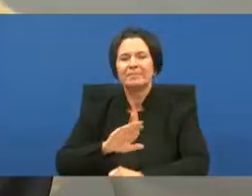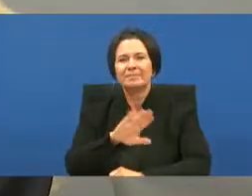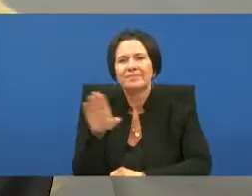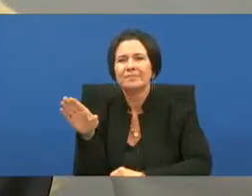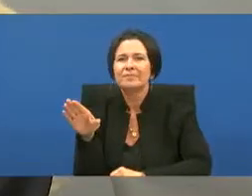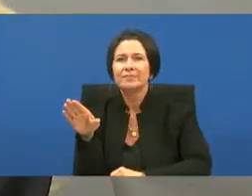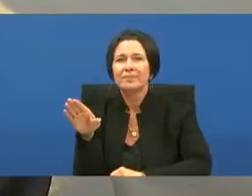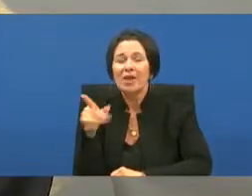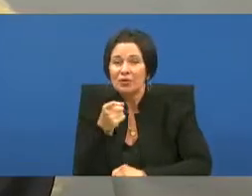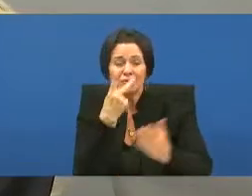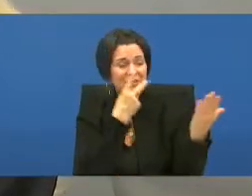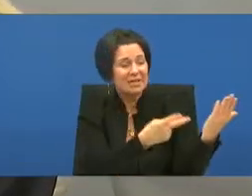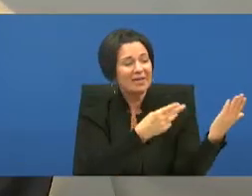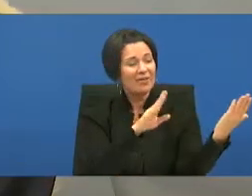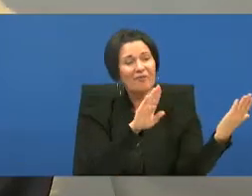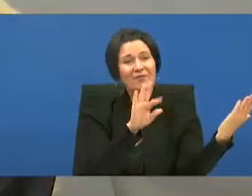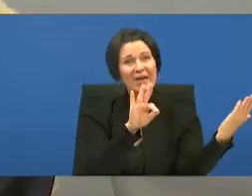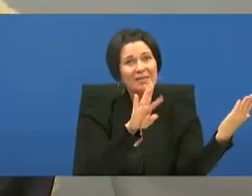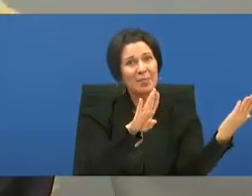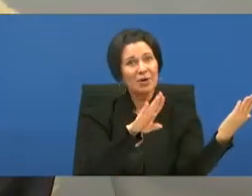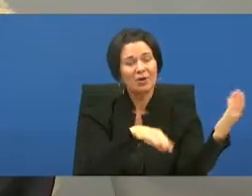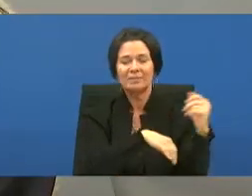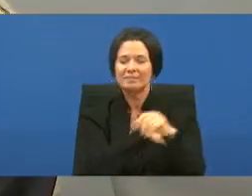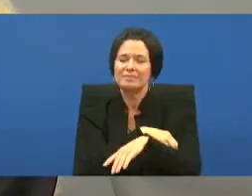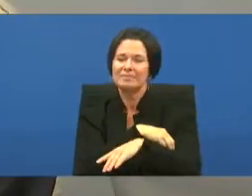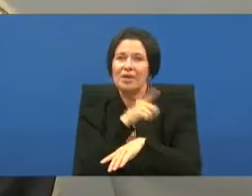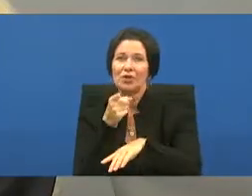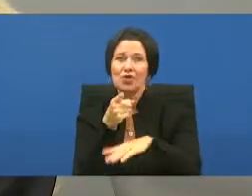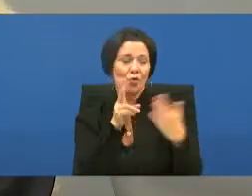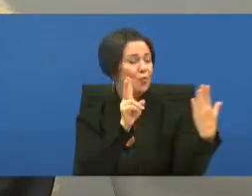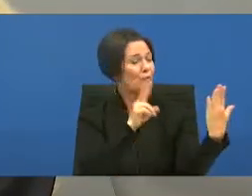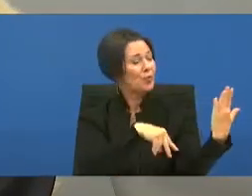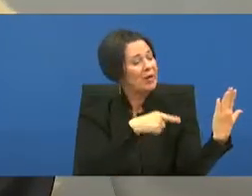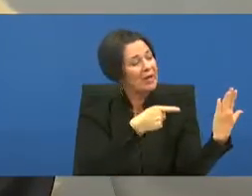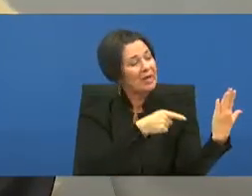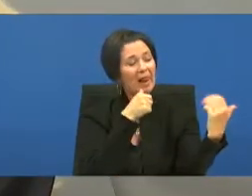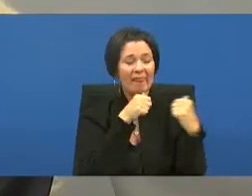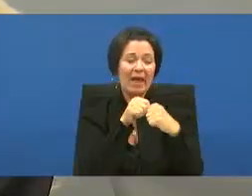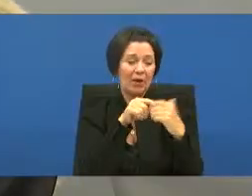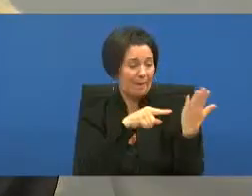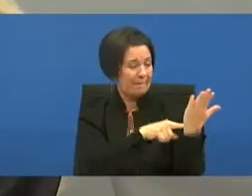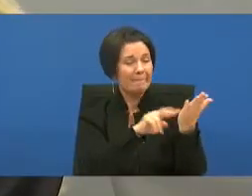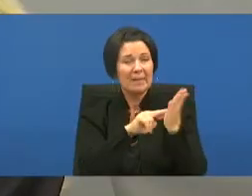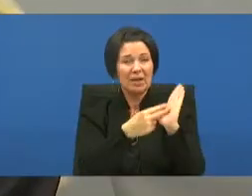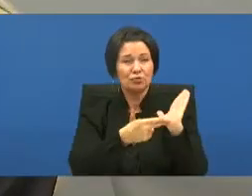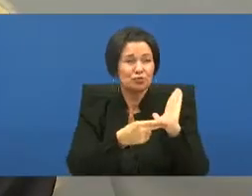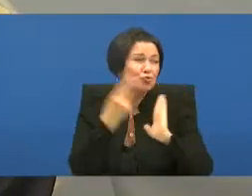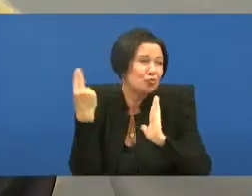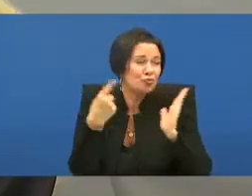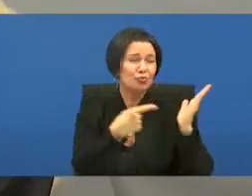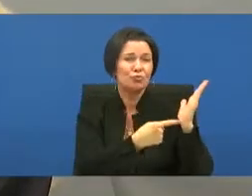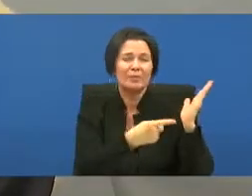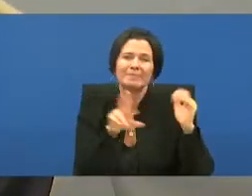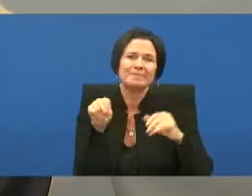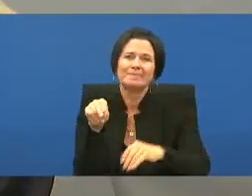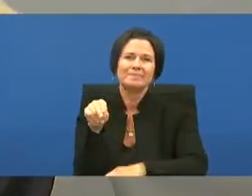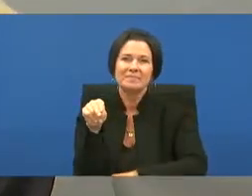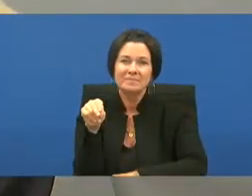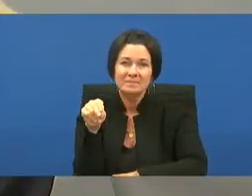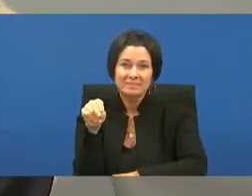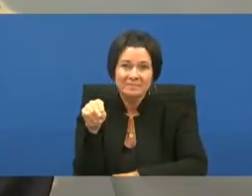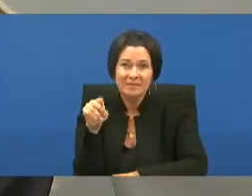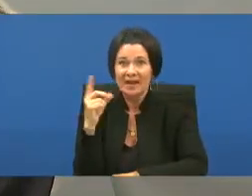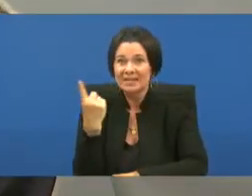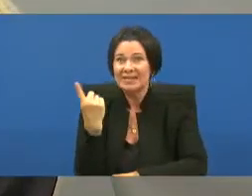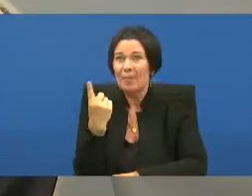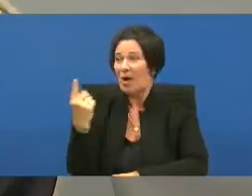make it true. If you read it in a letter, does not mean it's true. If someone says it up here in the